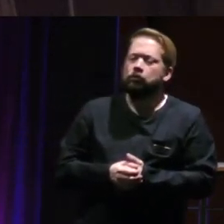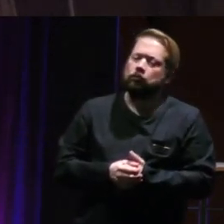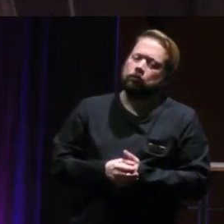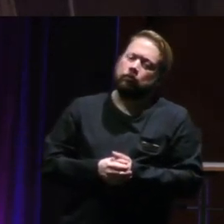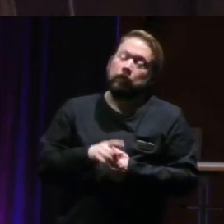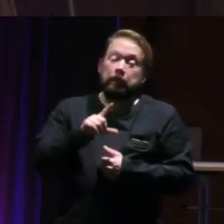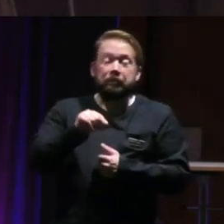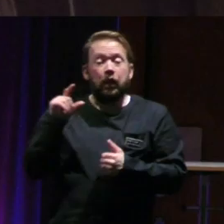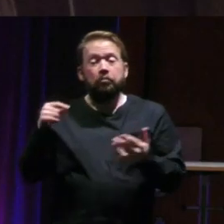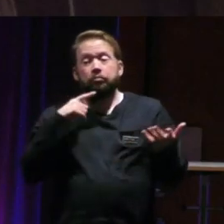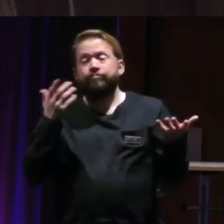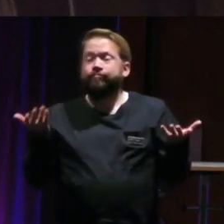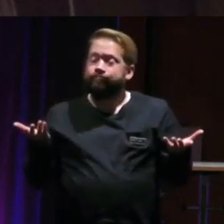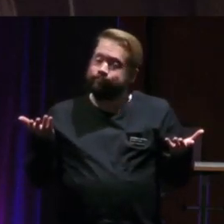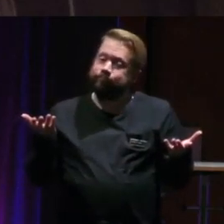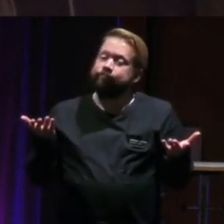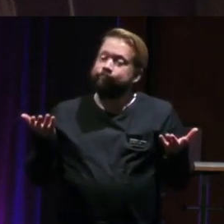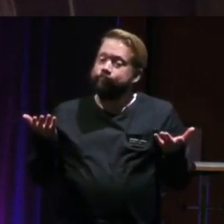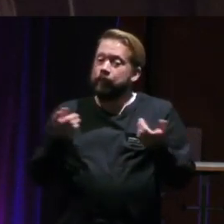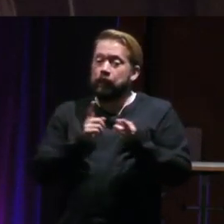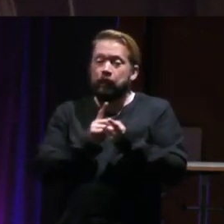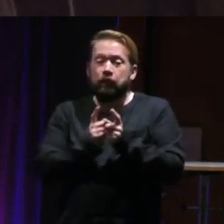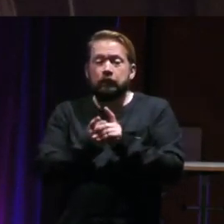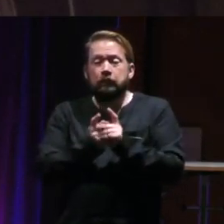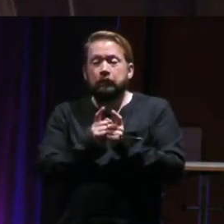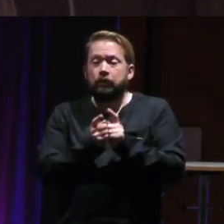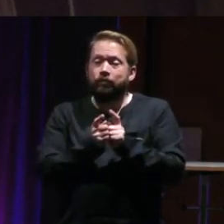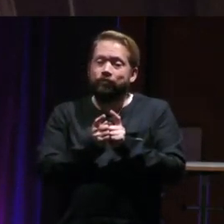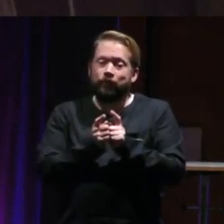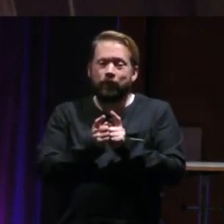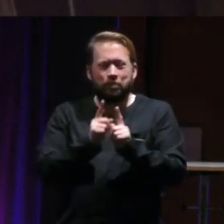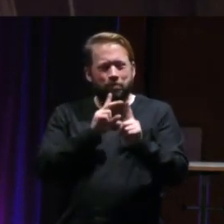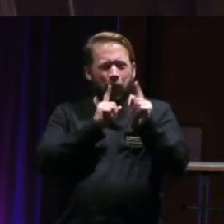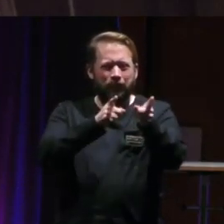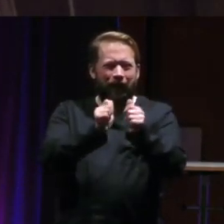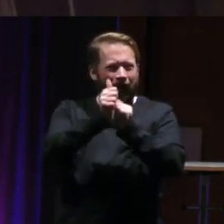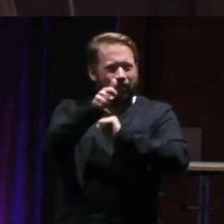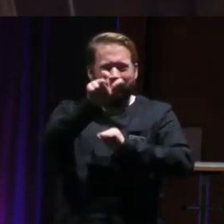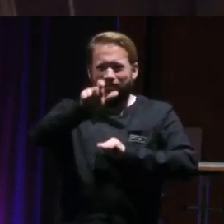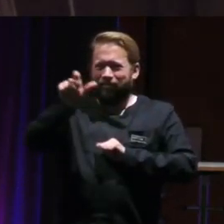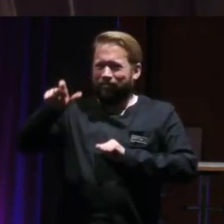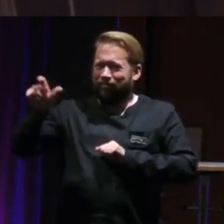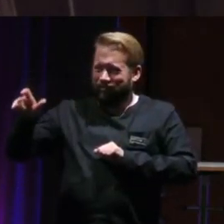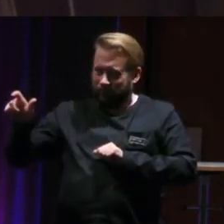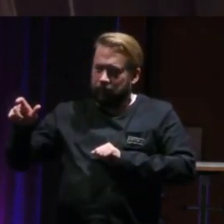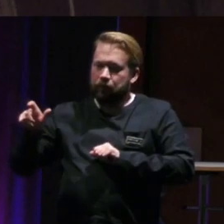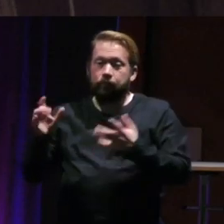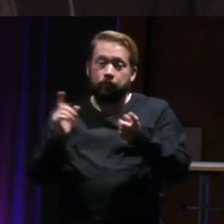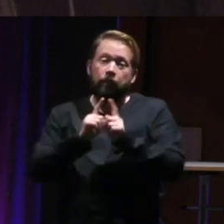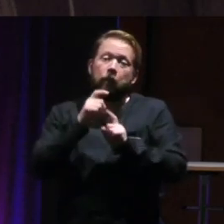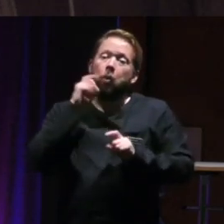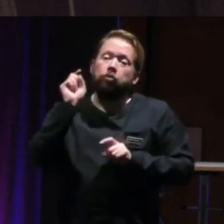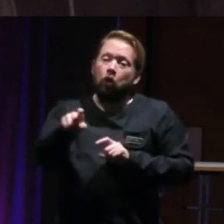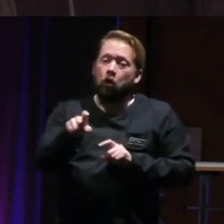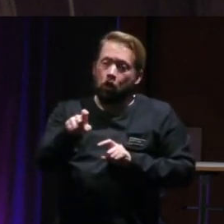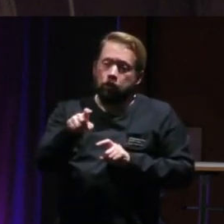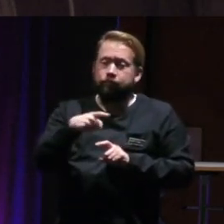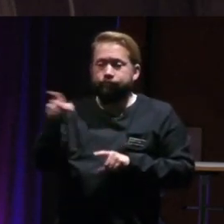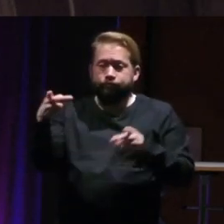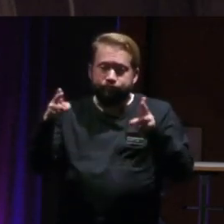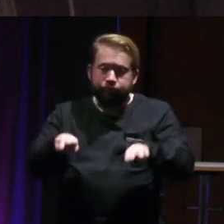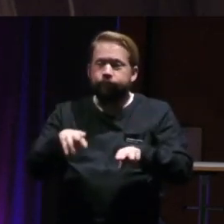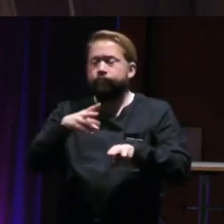some of these people who were like leaders of the protest have several criminal cases against them. Some of them were jailed